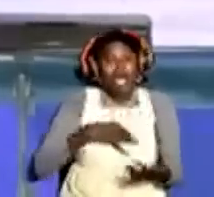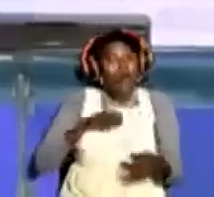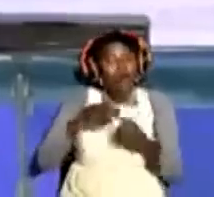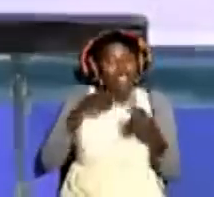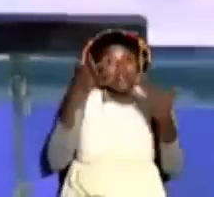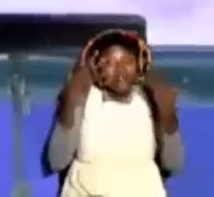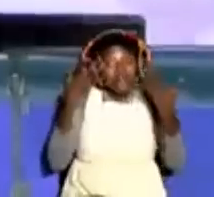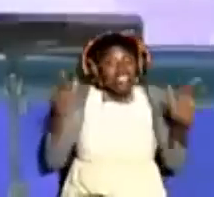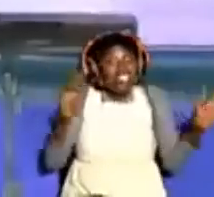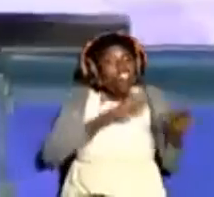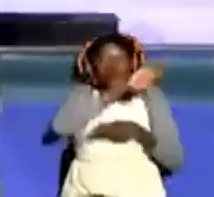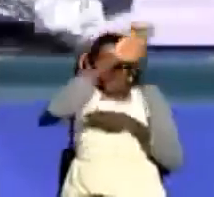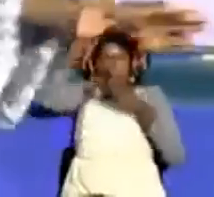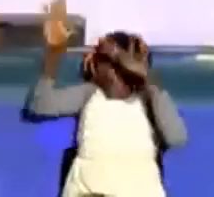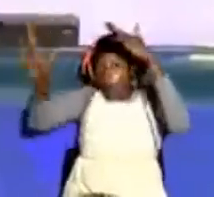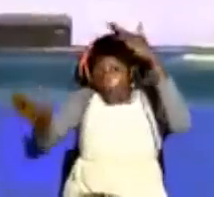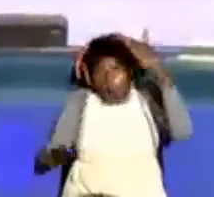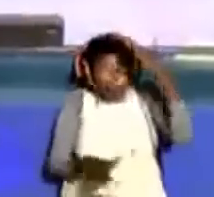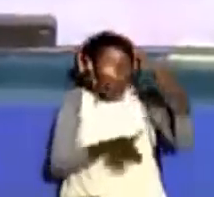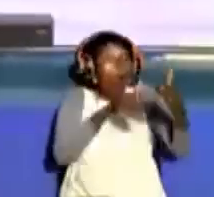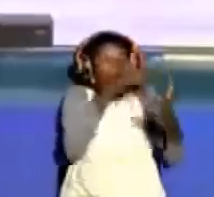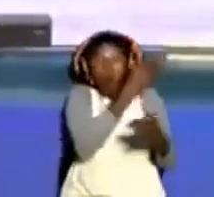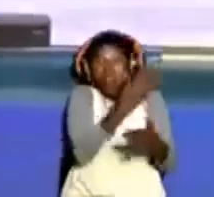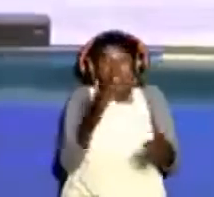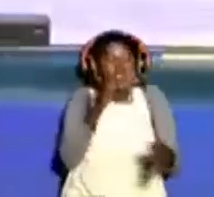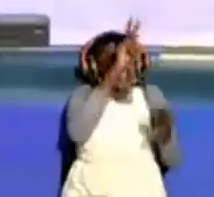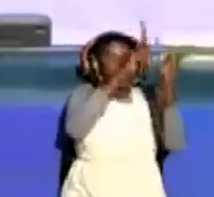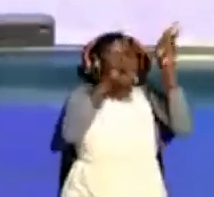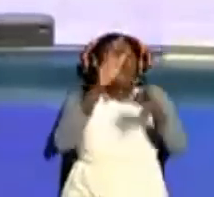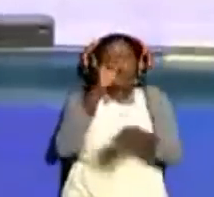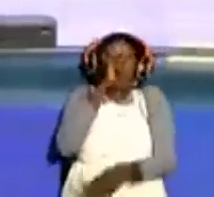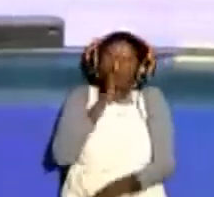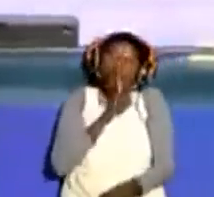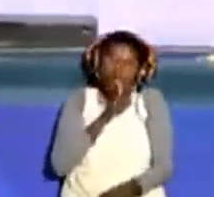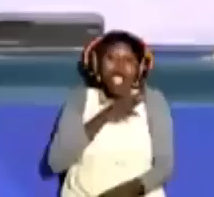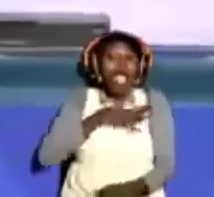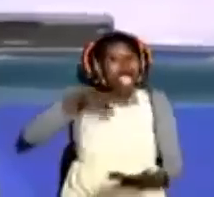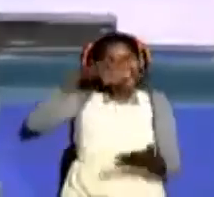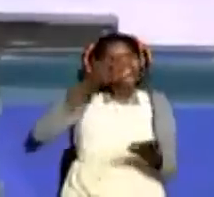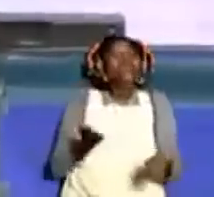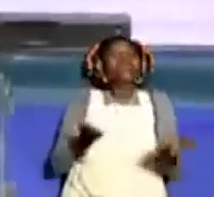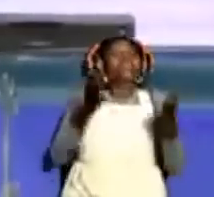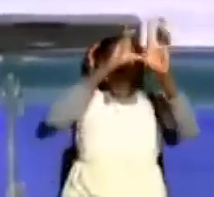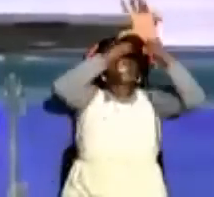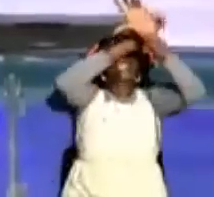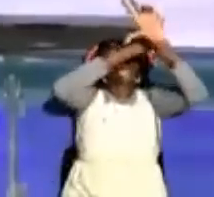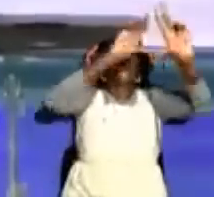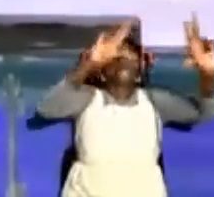has listed and listed and listed, everybody kept quiet and they rose up. They said, "No,